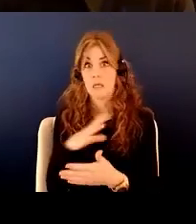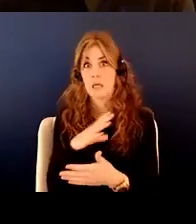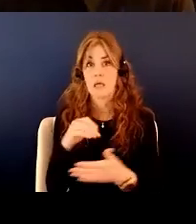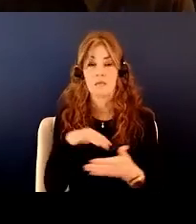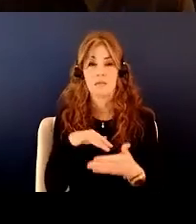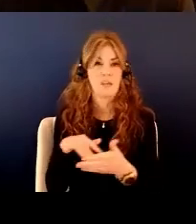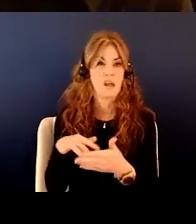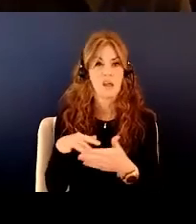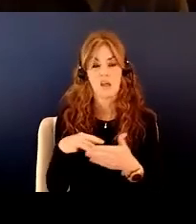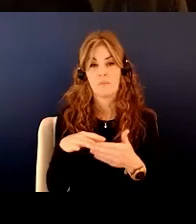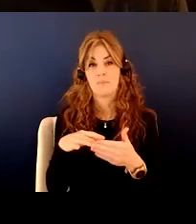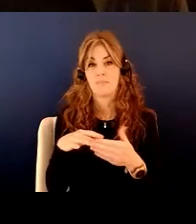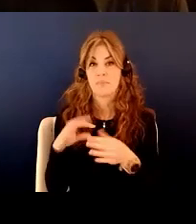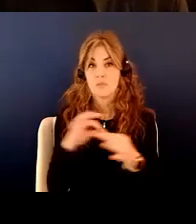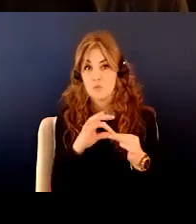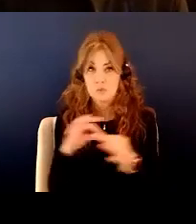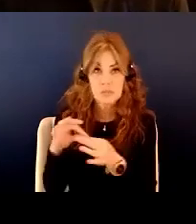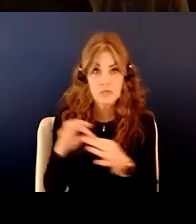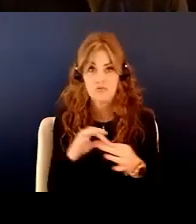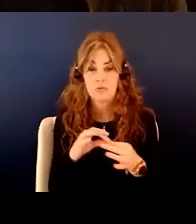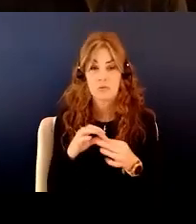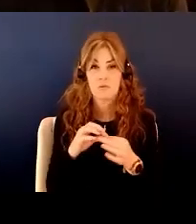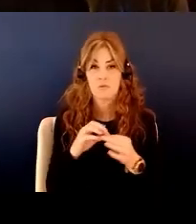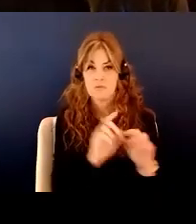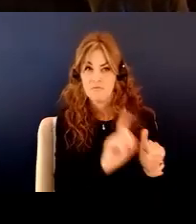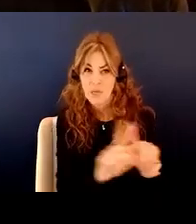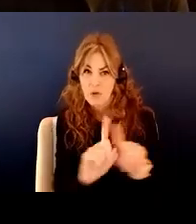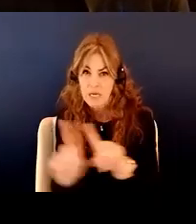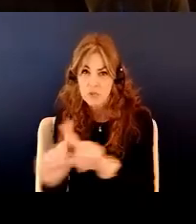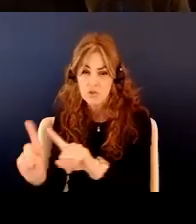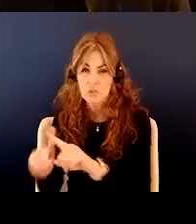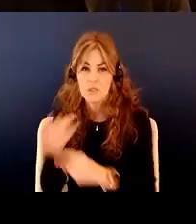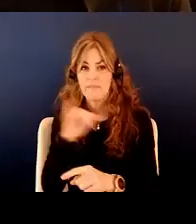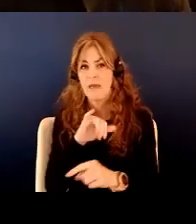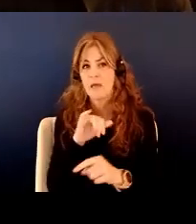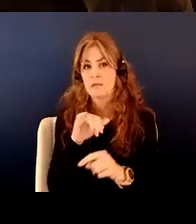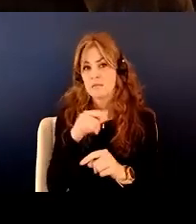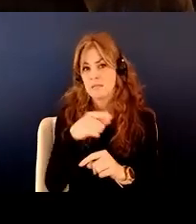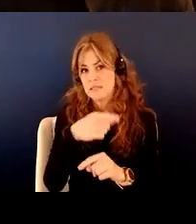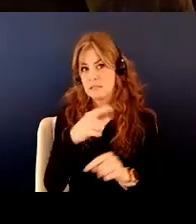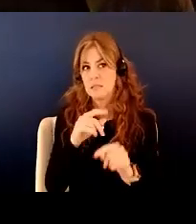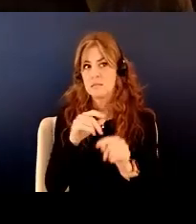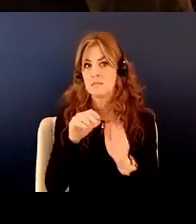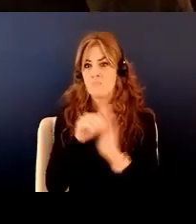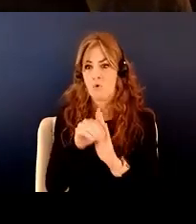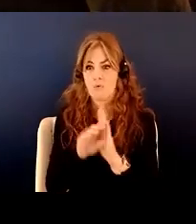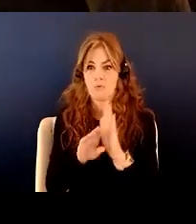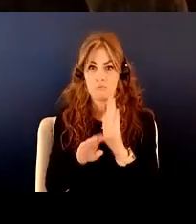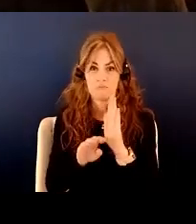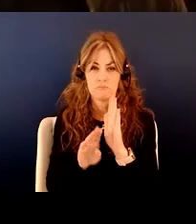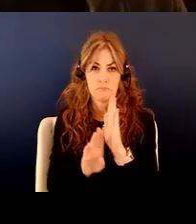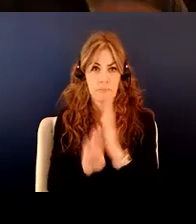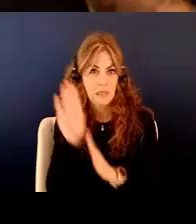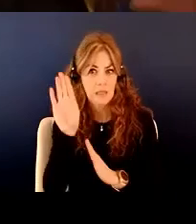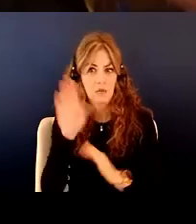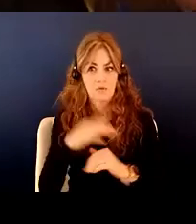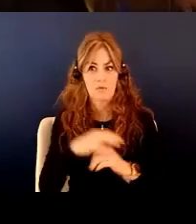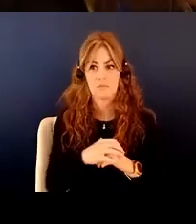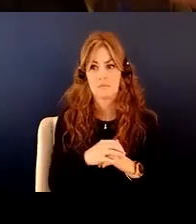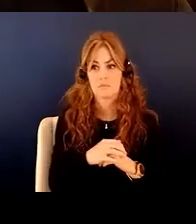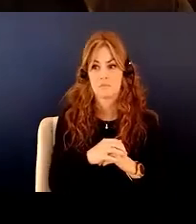and variation, this is a model building activity. And so we want to try to